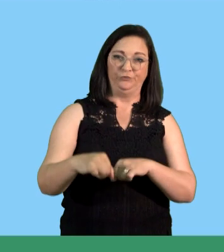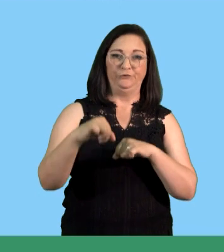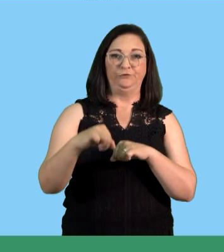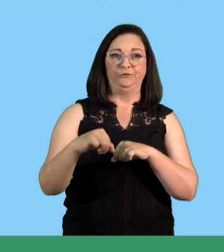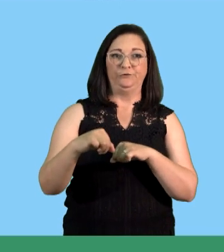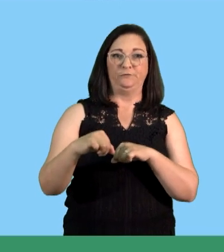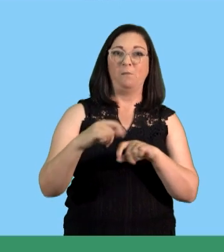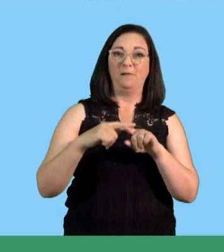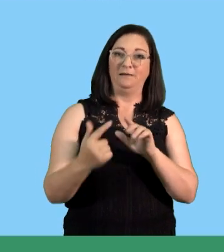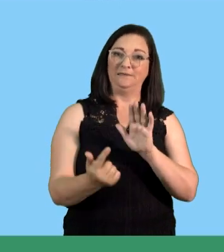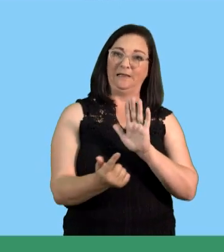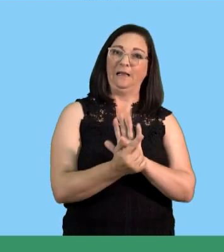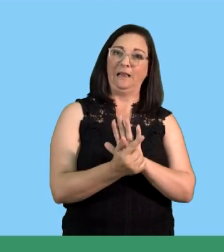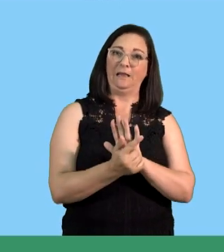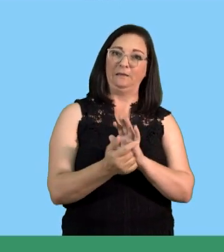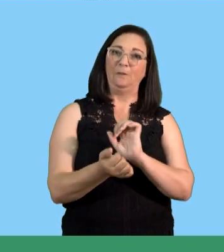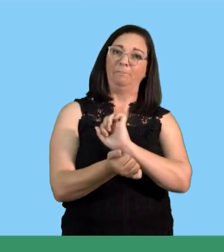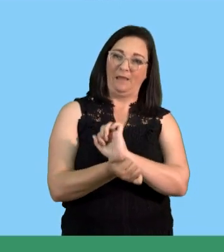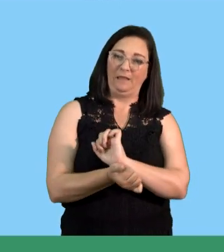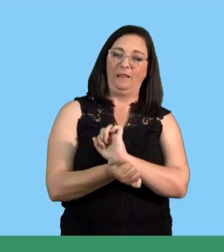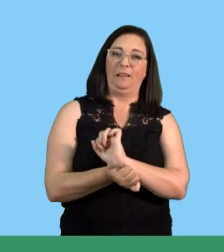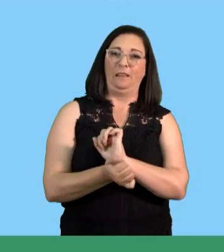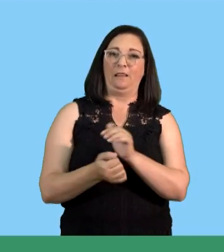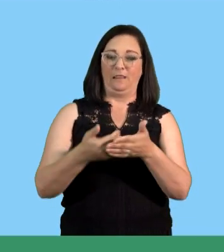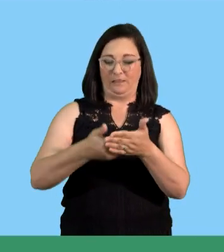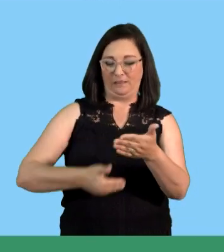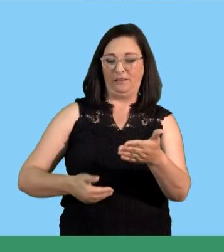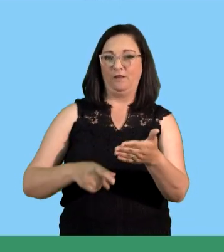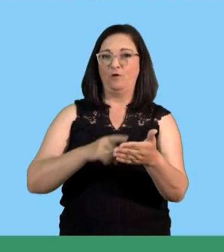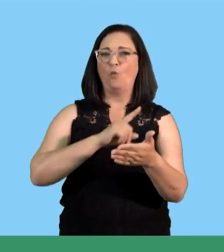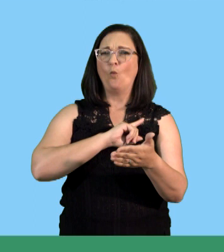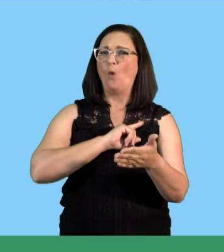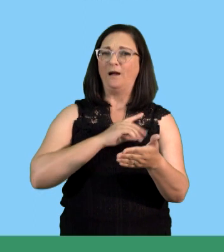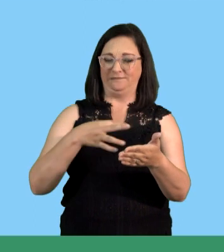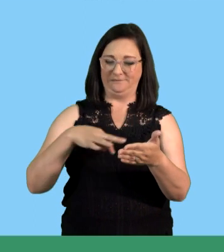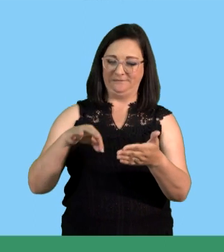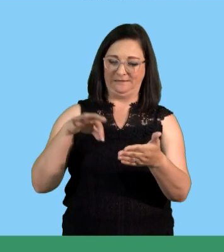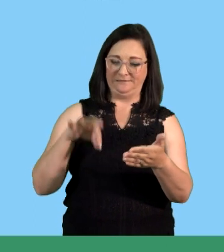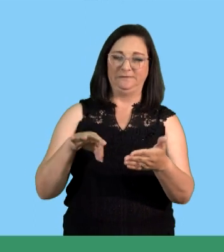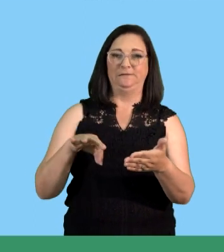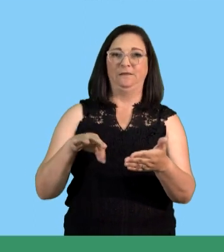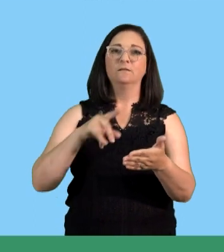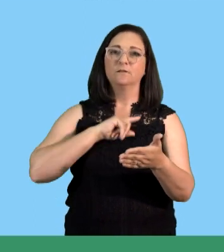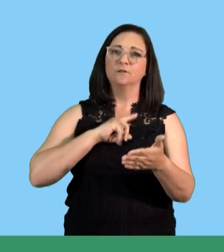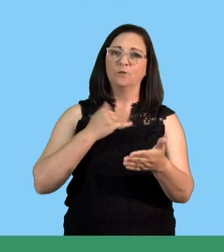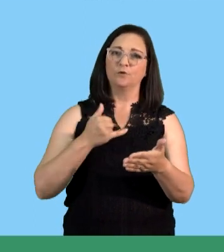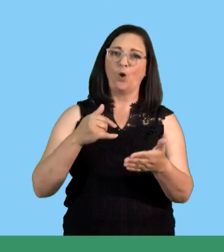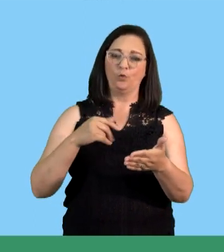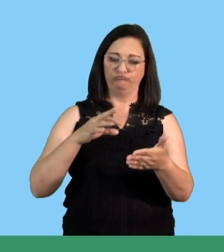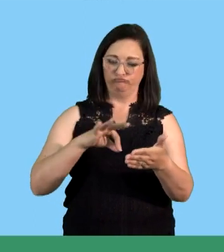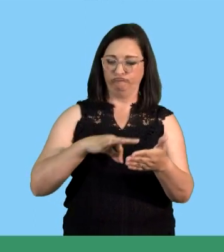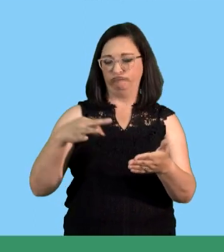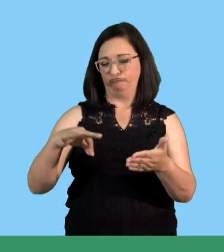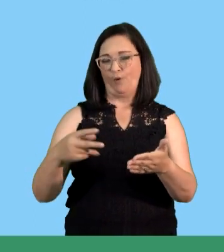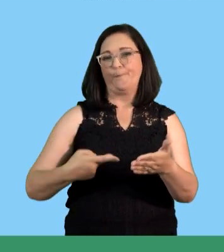employee, and it is legally binding. What makes it to be legally binding? The signature. The signature is the one that makes it to be